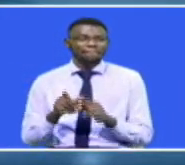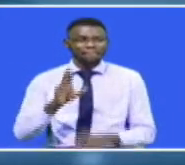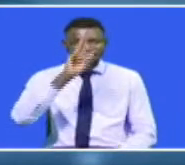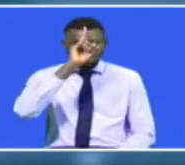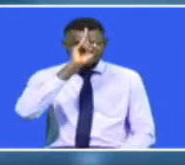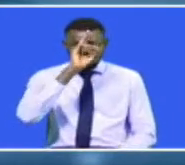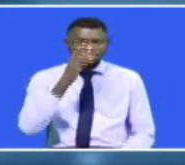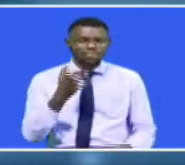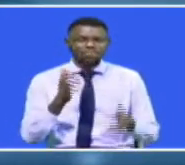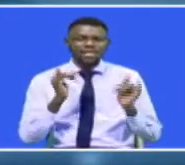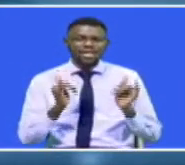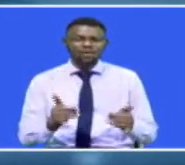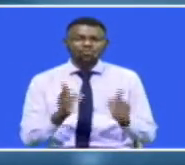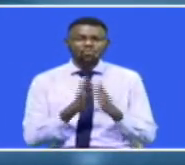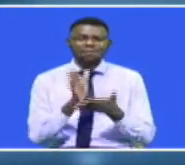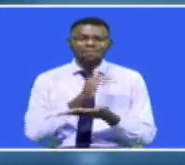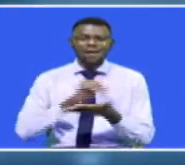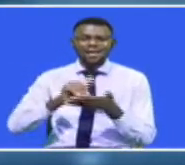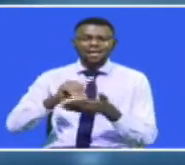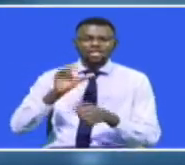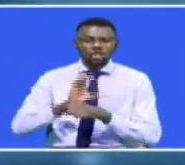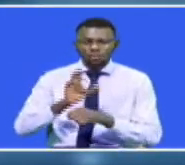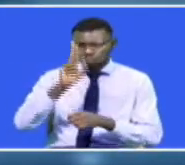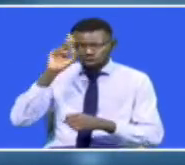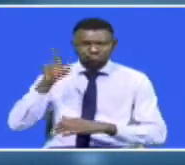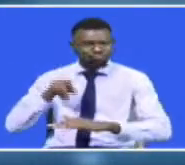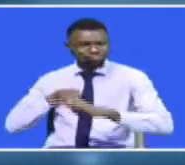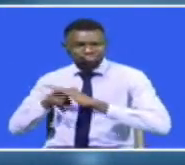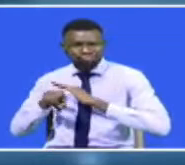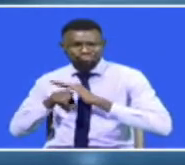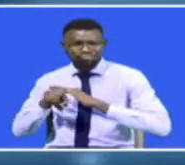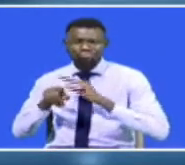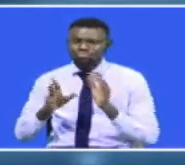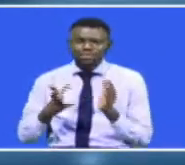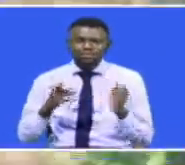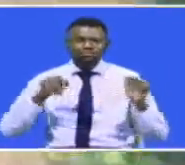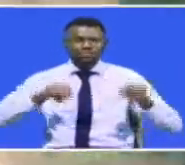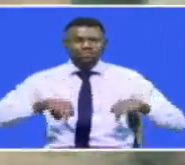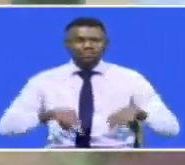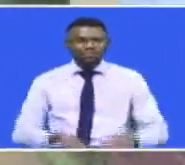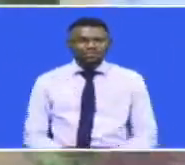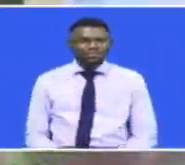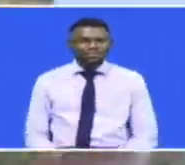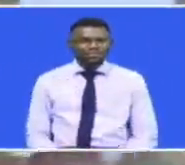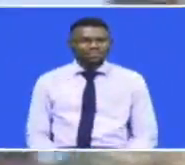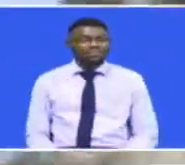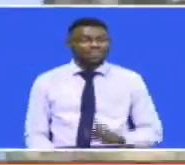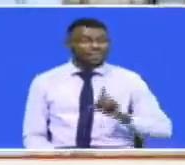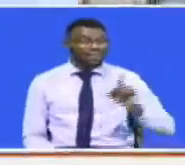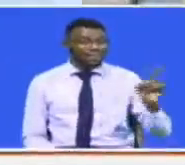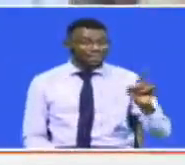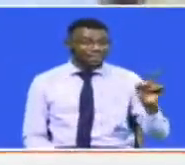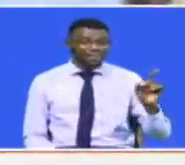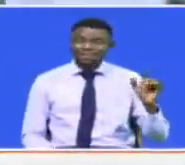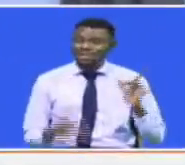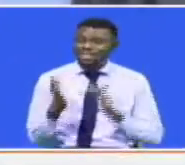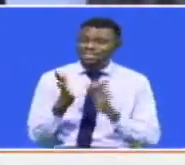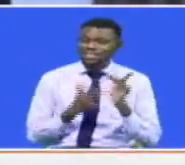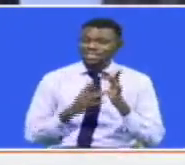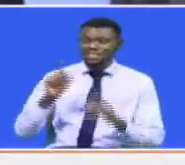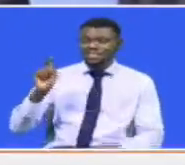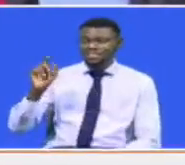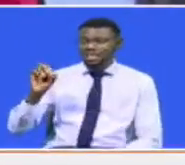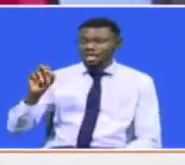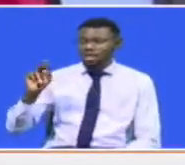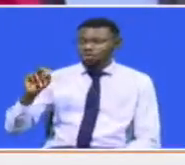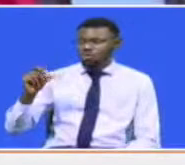new prayer center in Sikata, Bungoma County. Eliud Wekesa alias Jesus of Tongaren